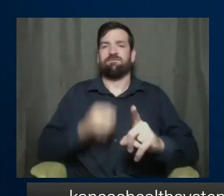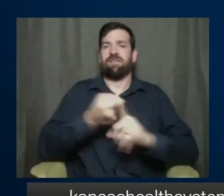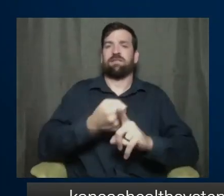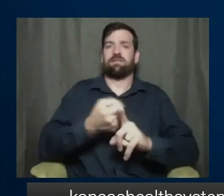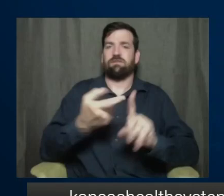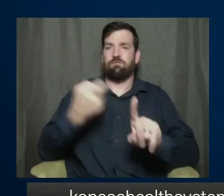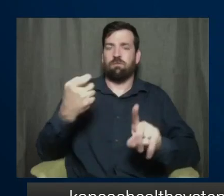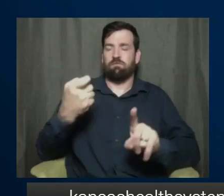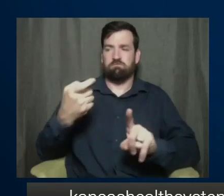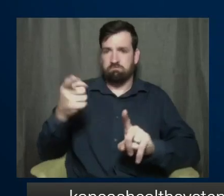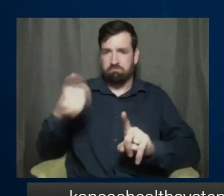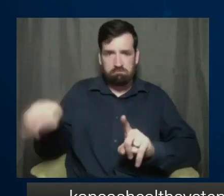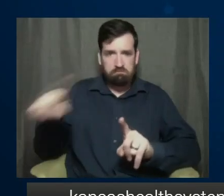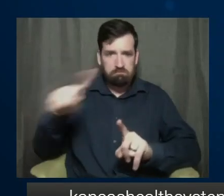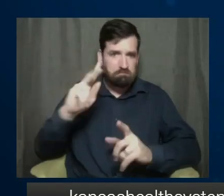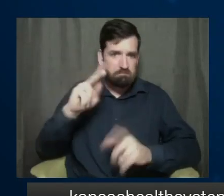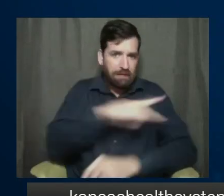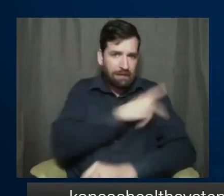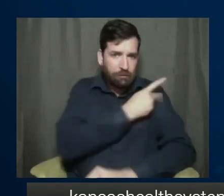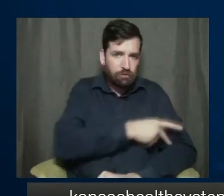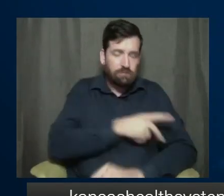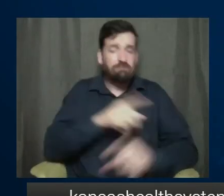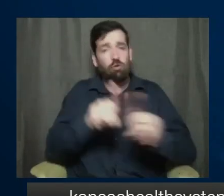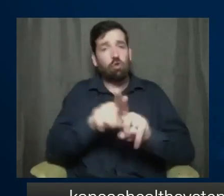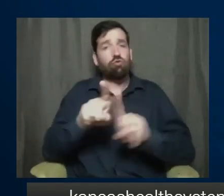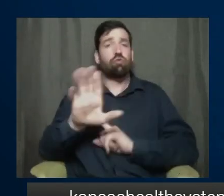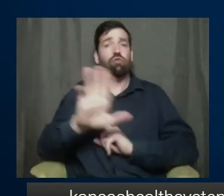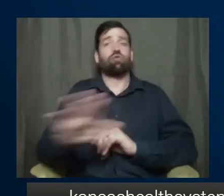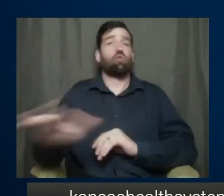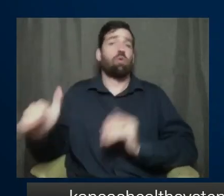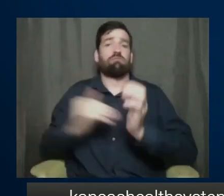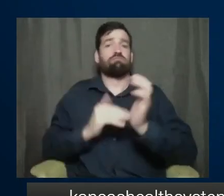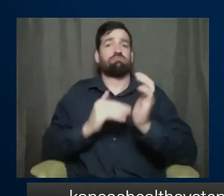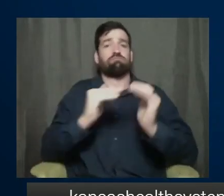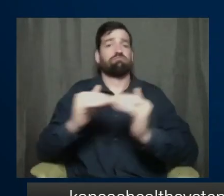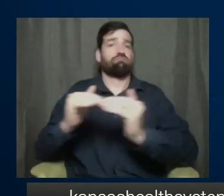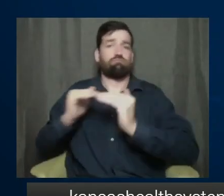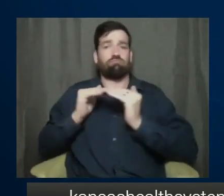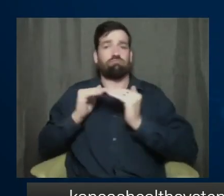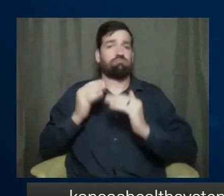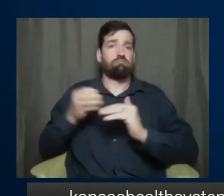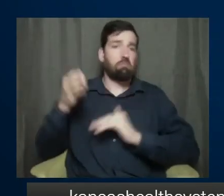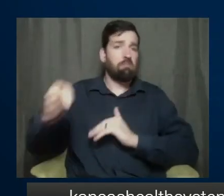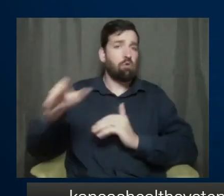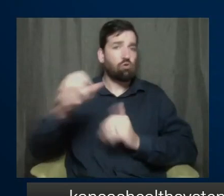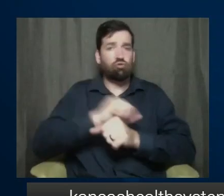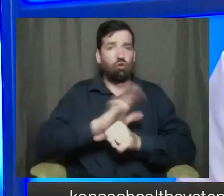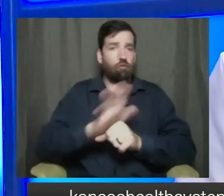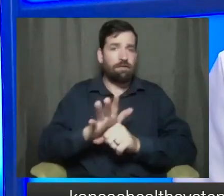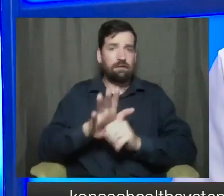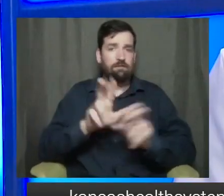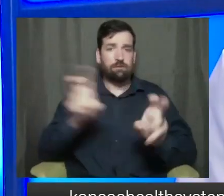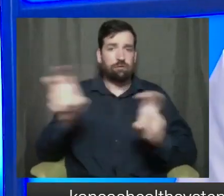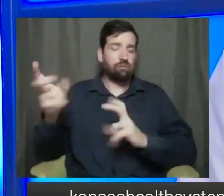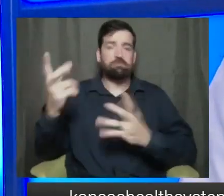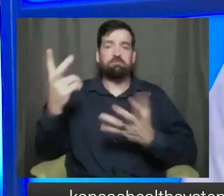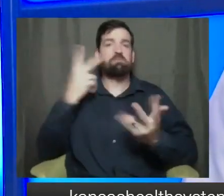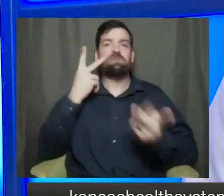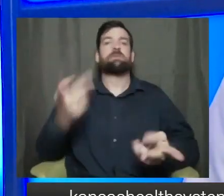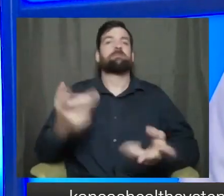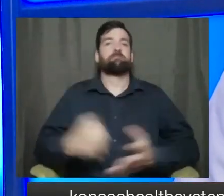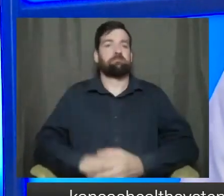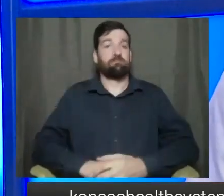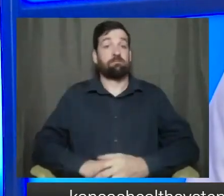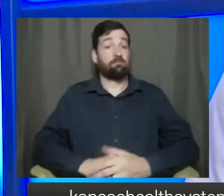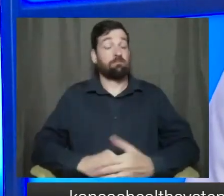hearing among colleagues when it comes to post-COVID issues, and what are you seeing in your practice? So really what we're seeing is women